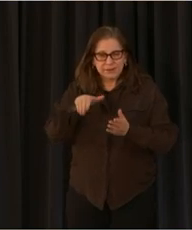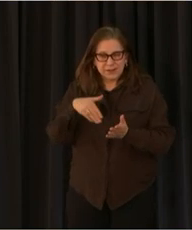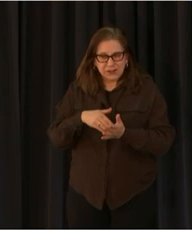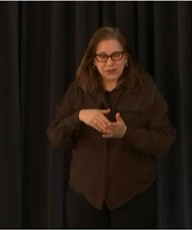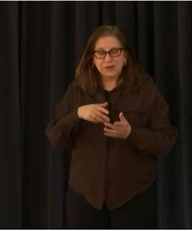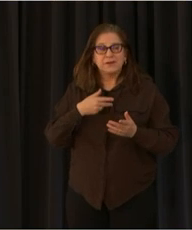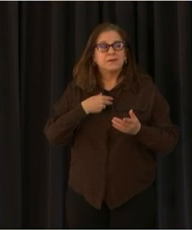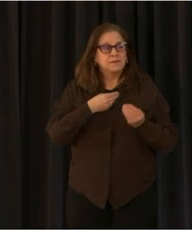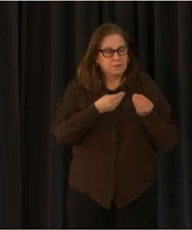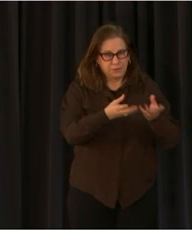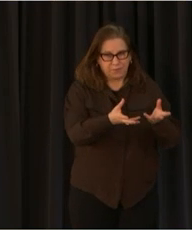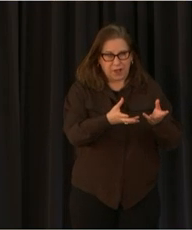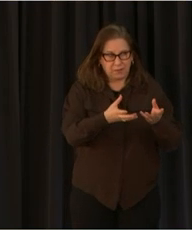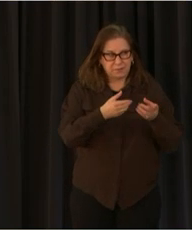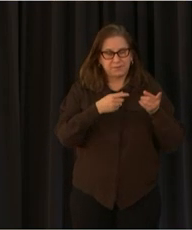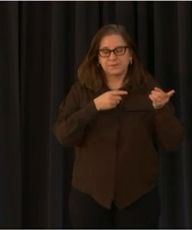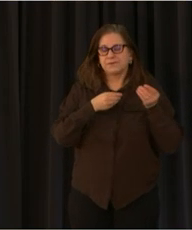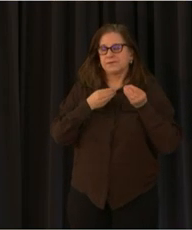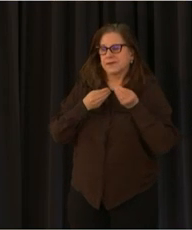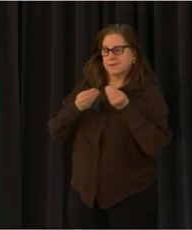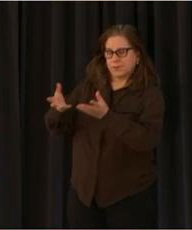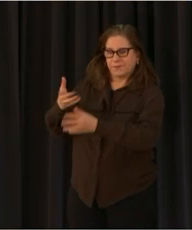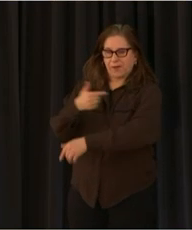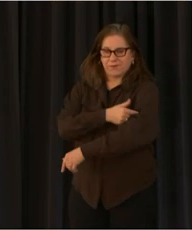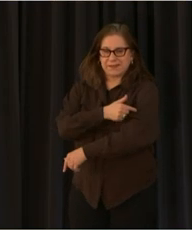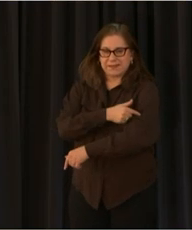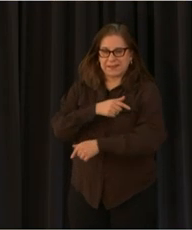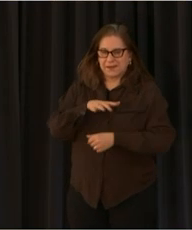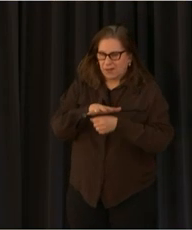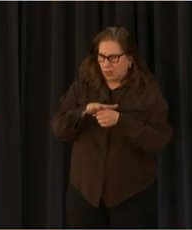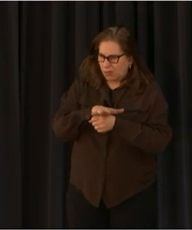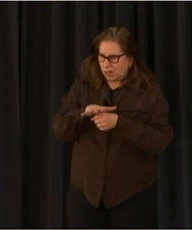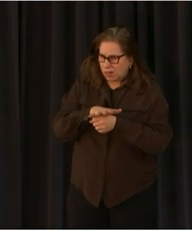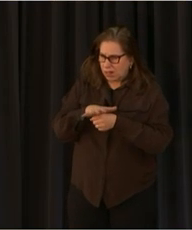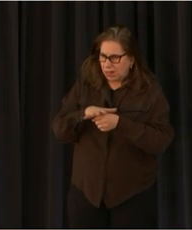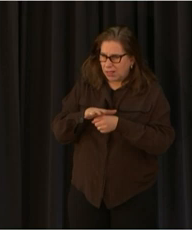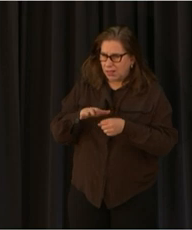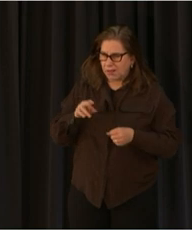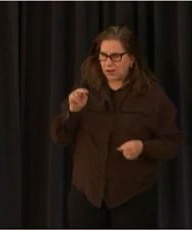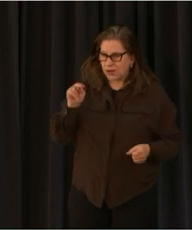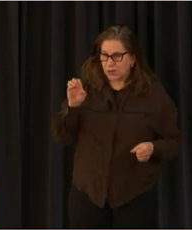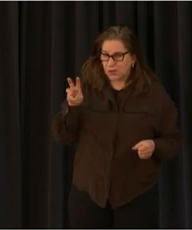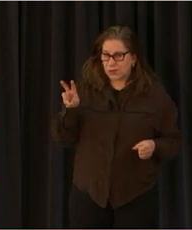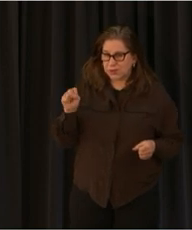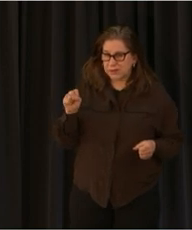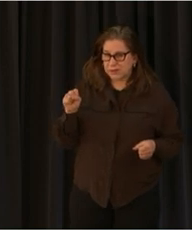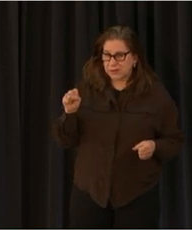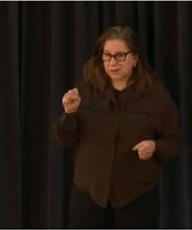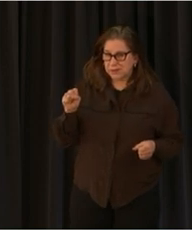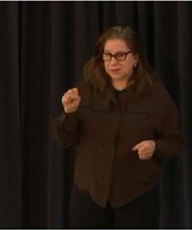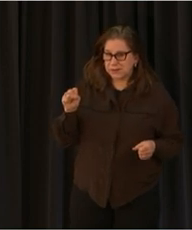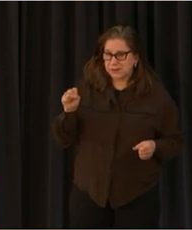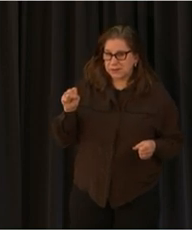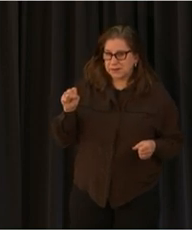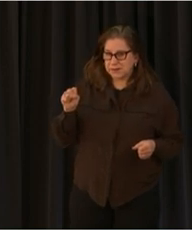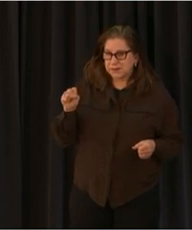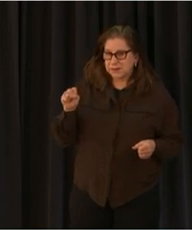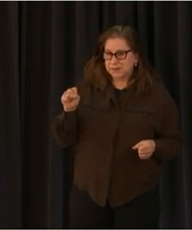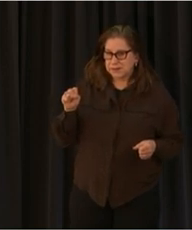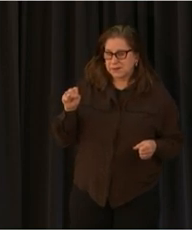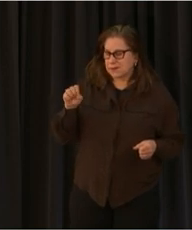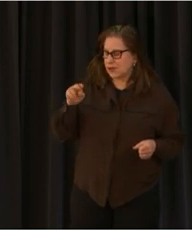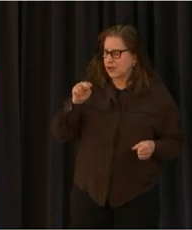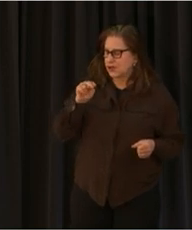vaccine from their locations. So New Samaritan Baptist will be our second faith-based partner